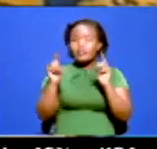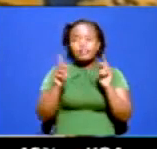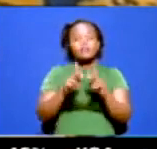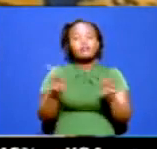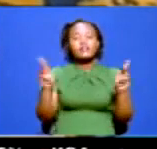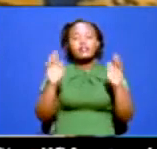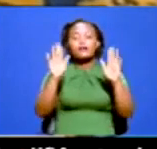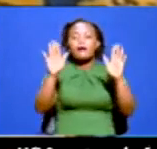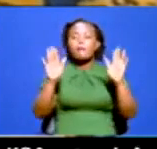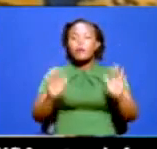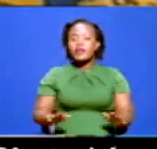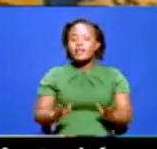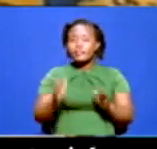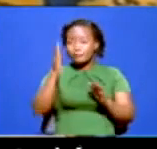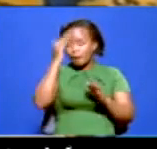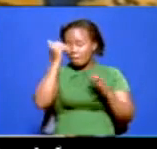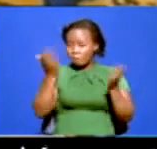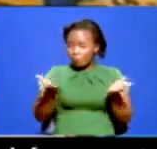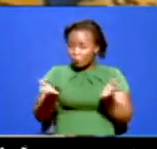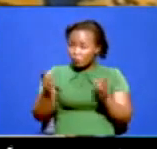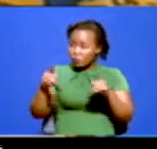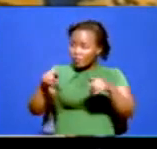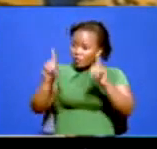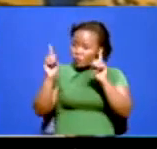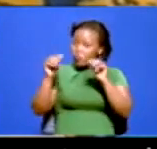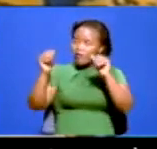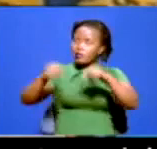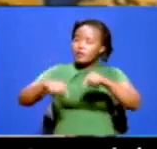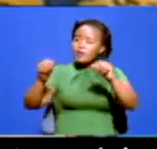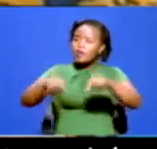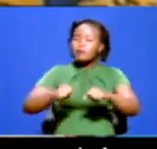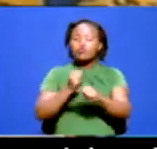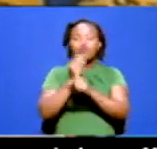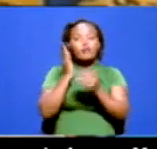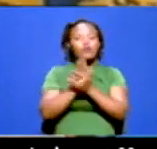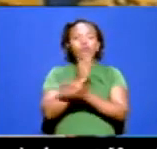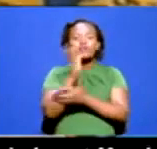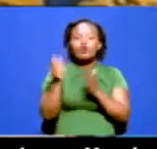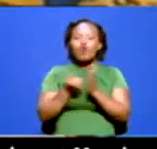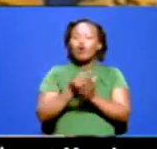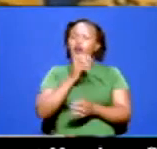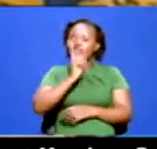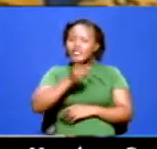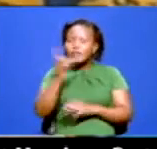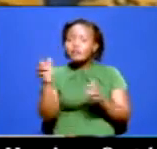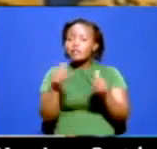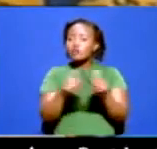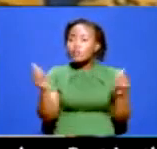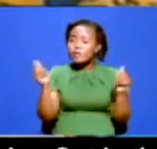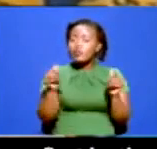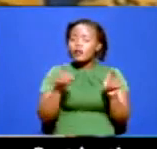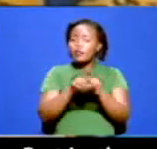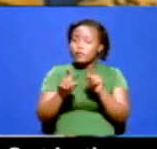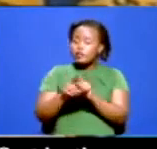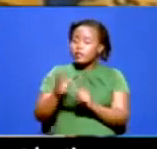that you are able to bring everybody online. Whether it's the CDF, the CDF can go to court-martial if I make